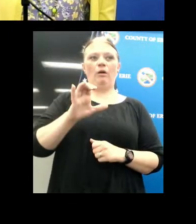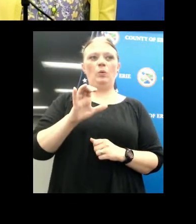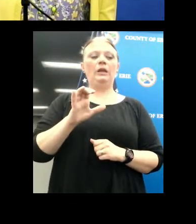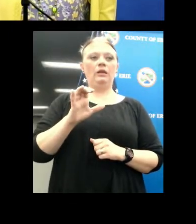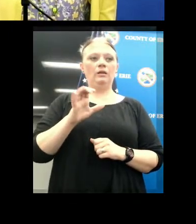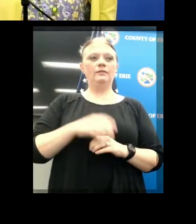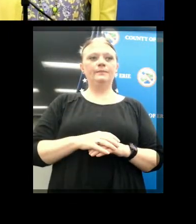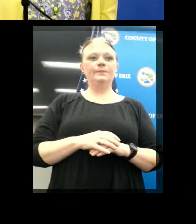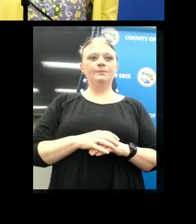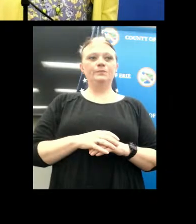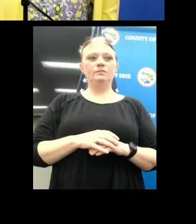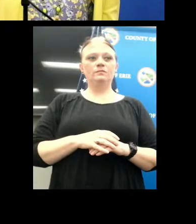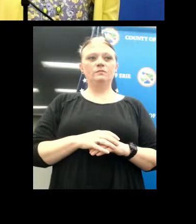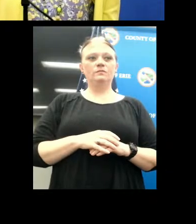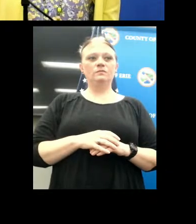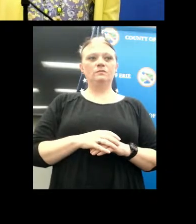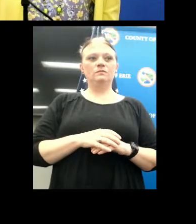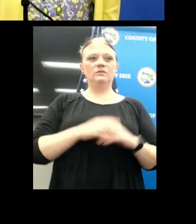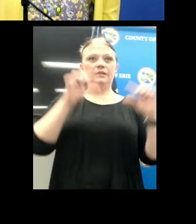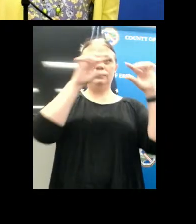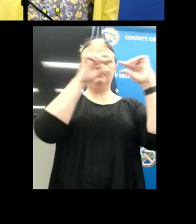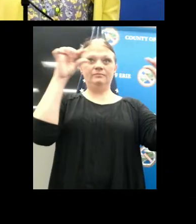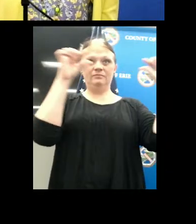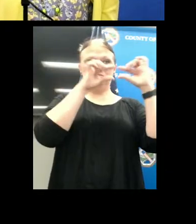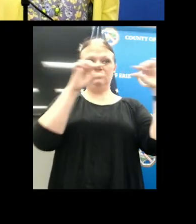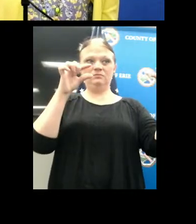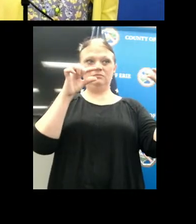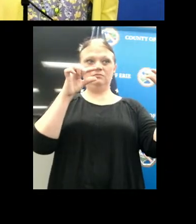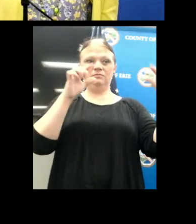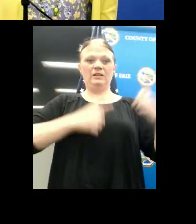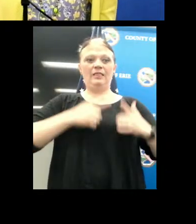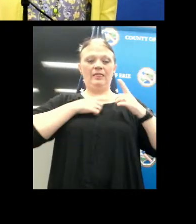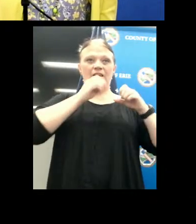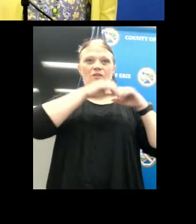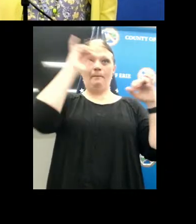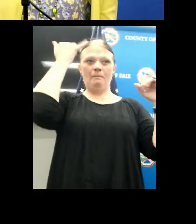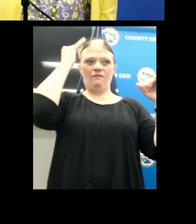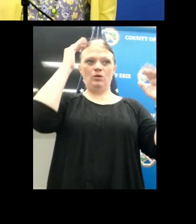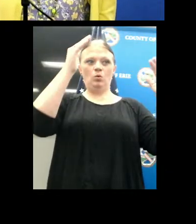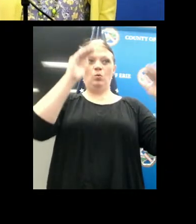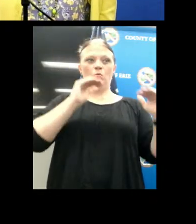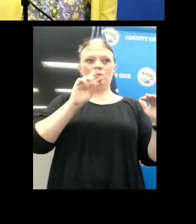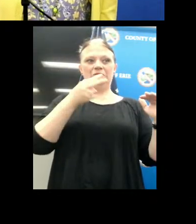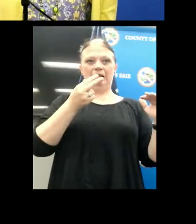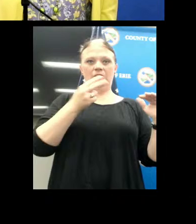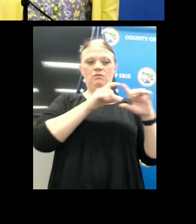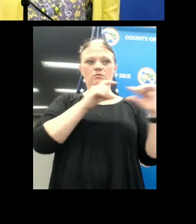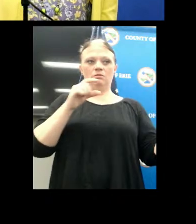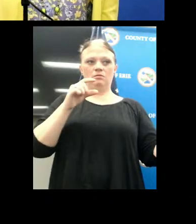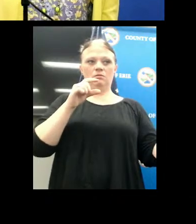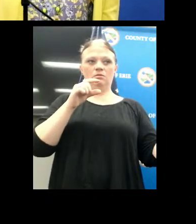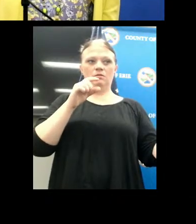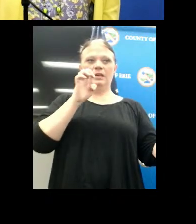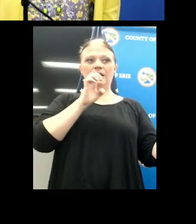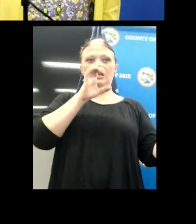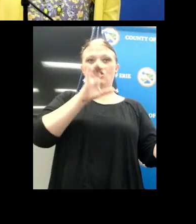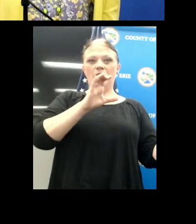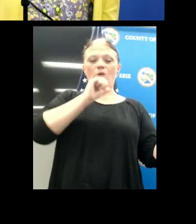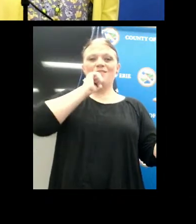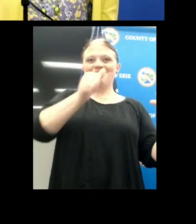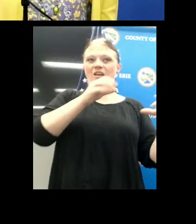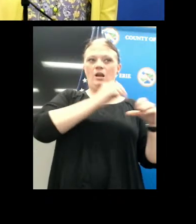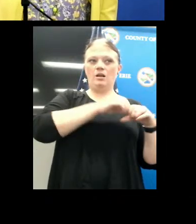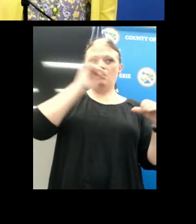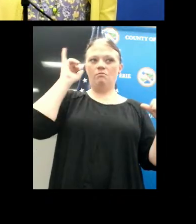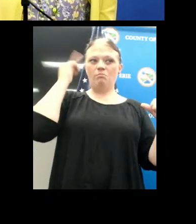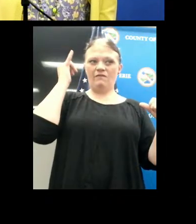County, where the top row is corresponding to the people who lived in Buffalo, and the second row is corresponding to the people who lived